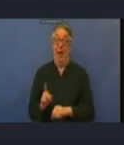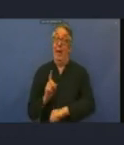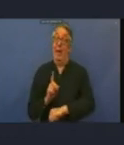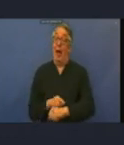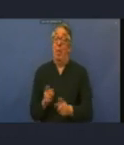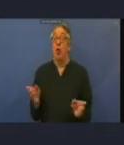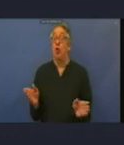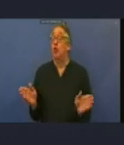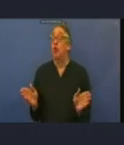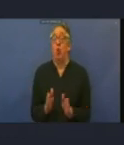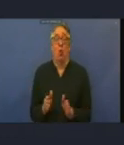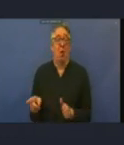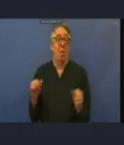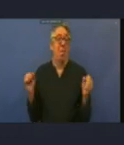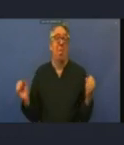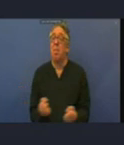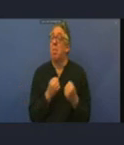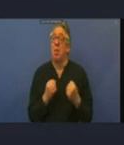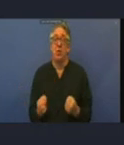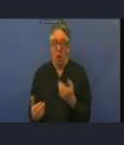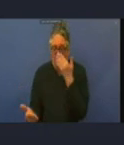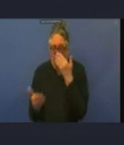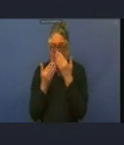good application. At the end, we had many, but